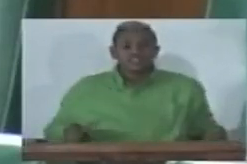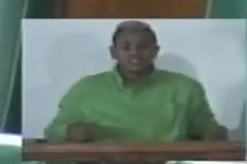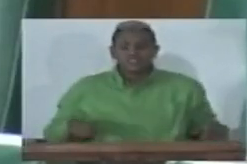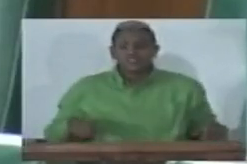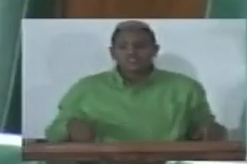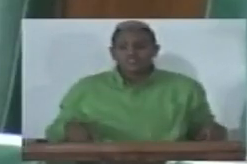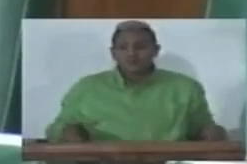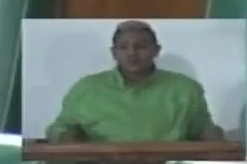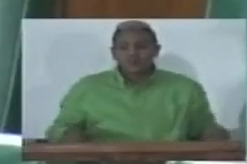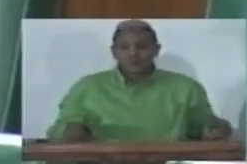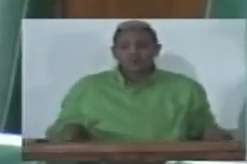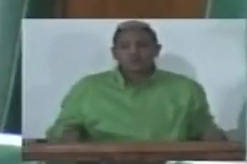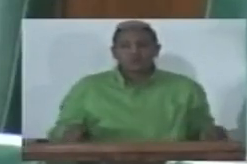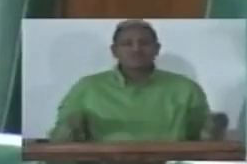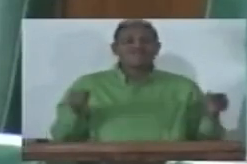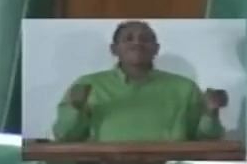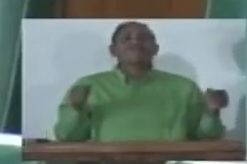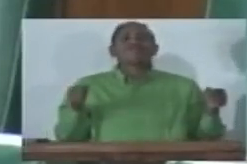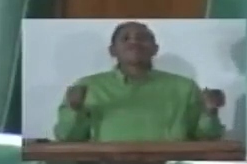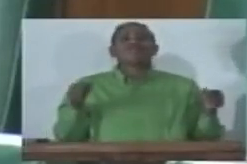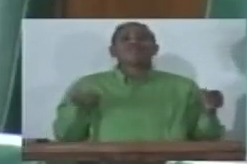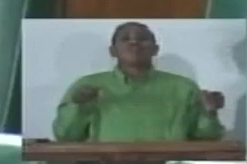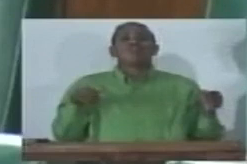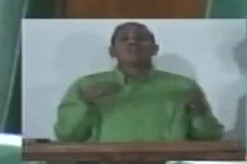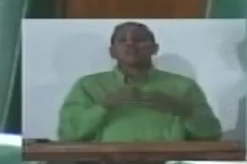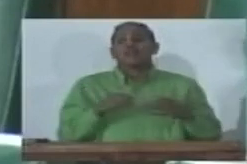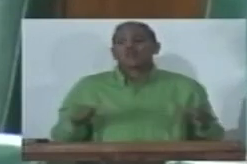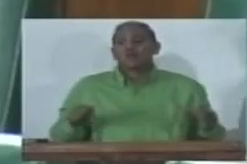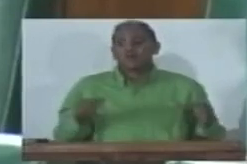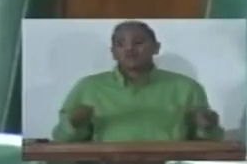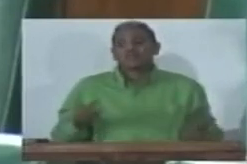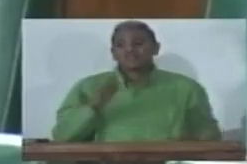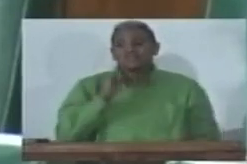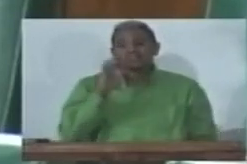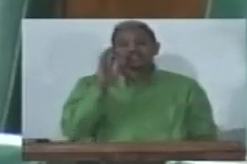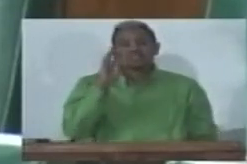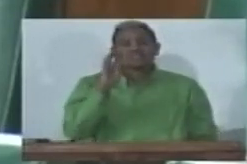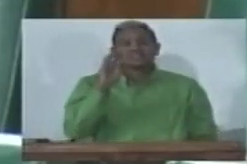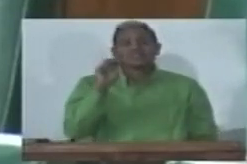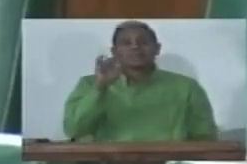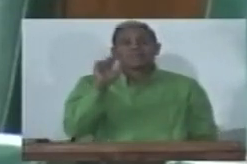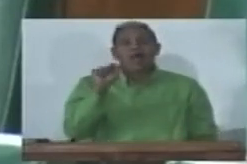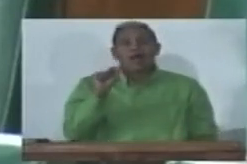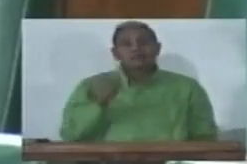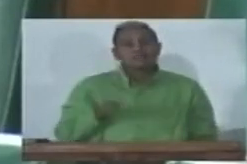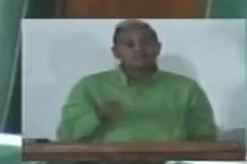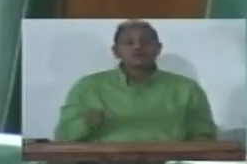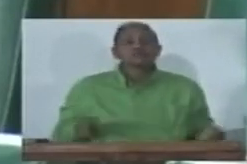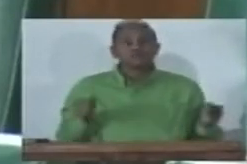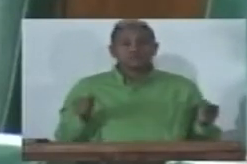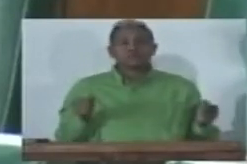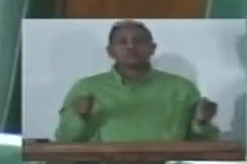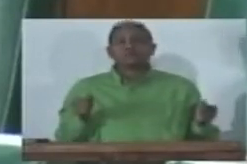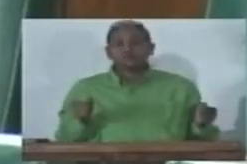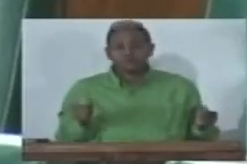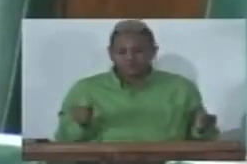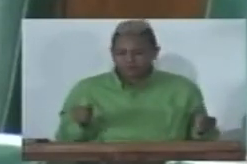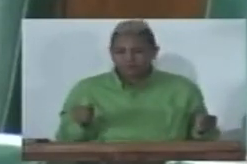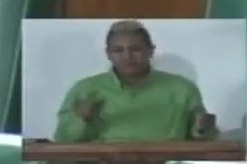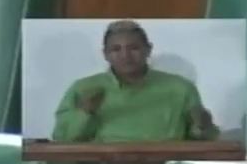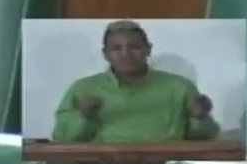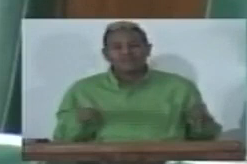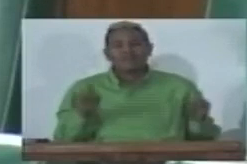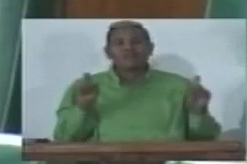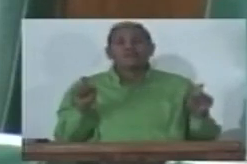a wheelchair of a little over 6 miles. And he said that I don't